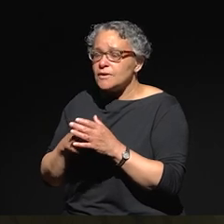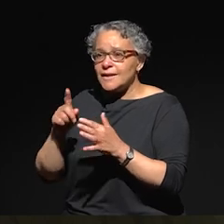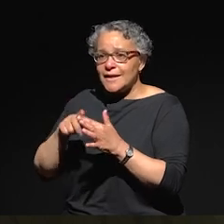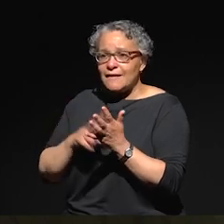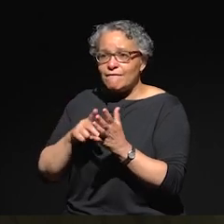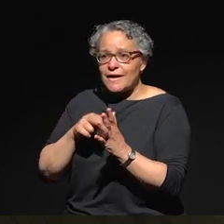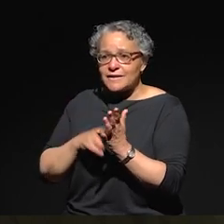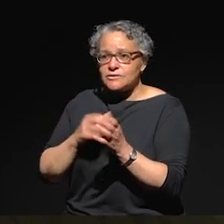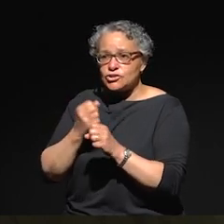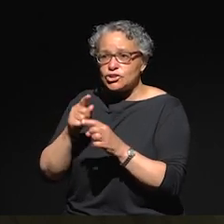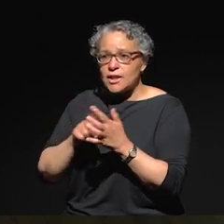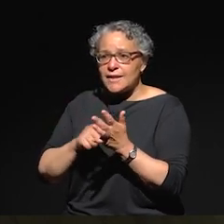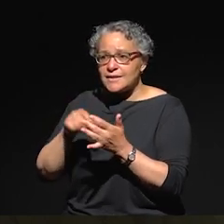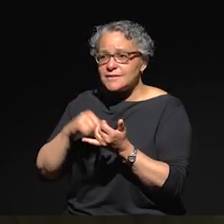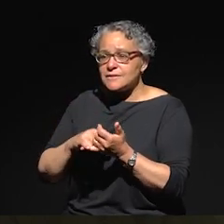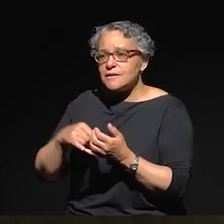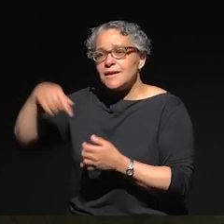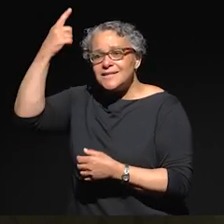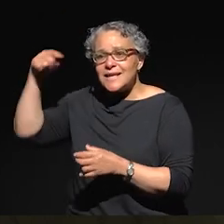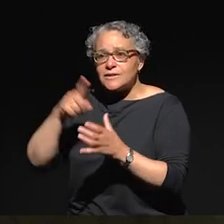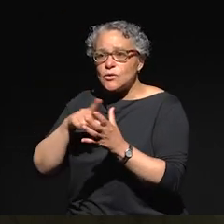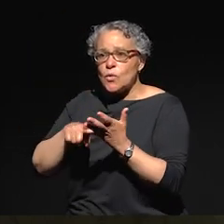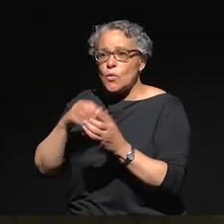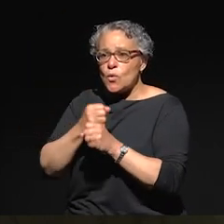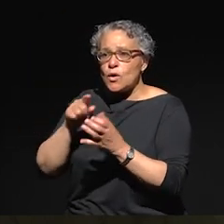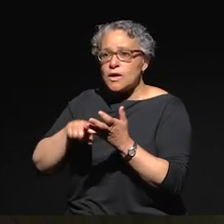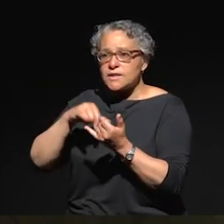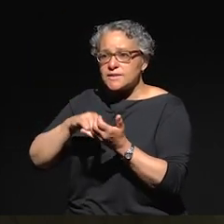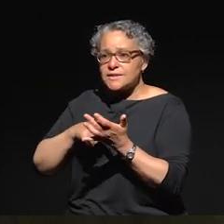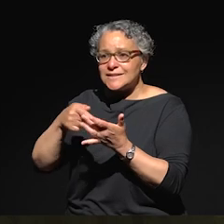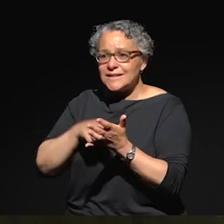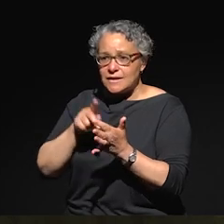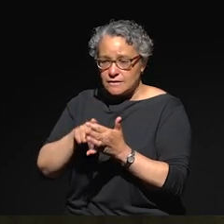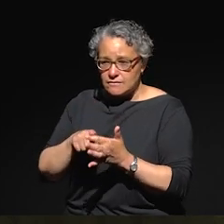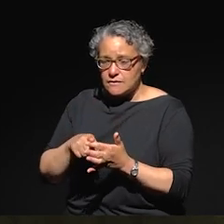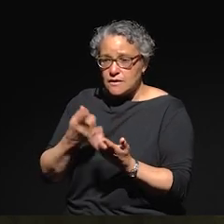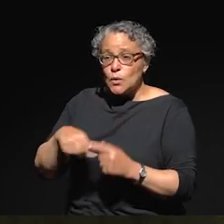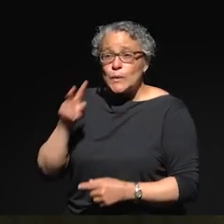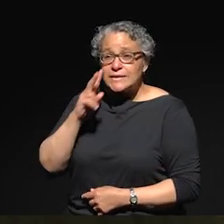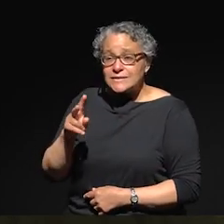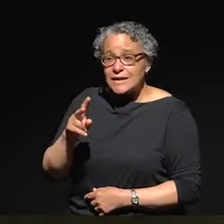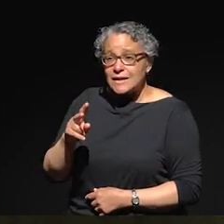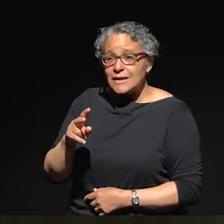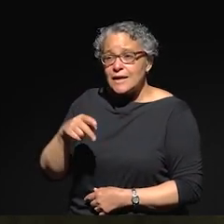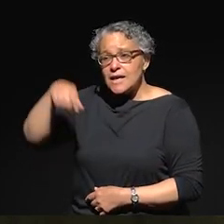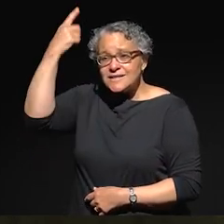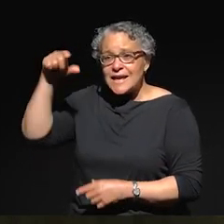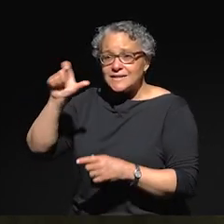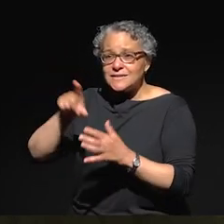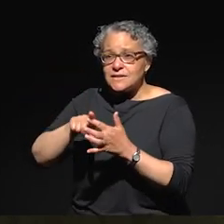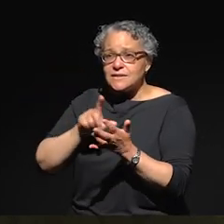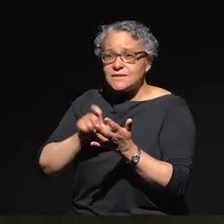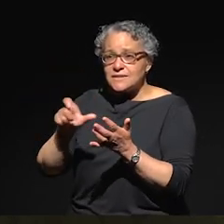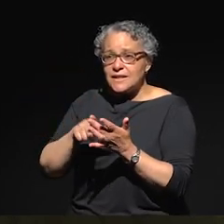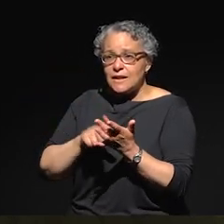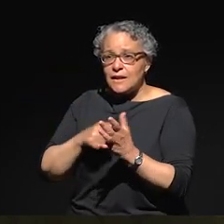Magdalene. What is happening here is St. Cecilia is, we see her in a moment of ecstasy again, of religious